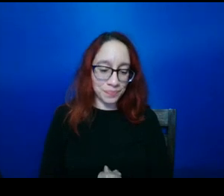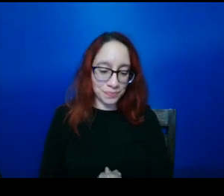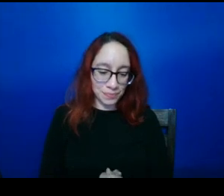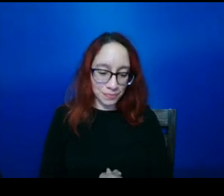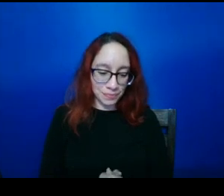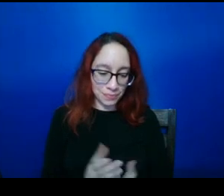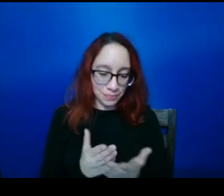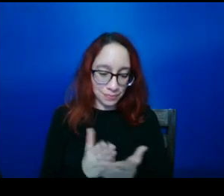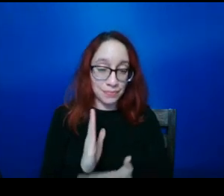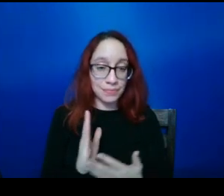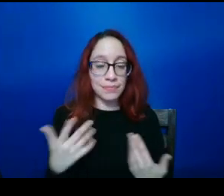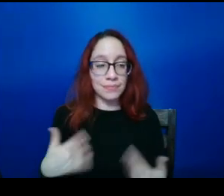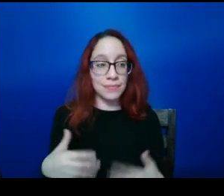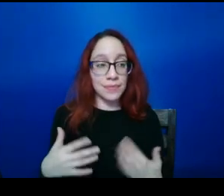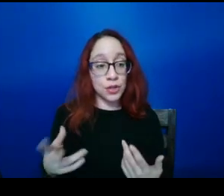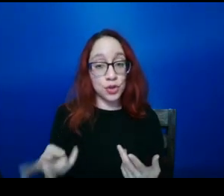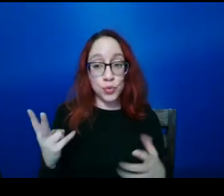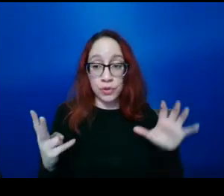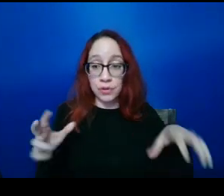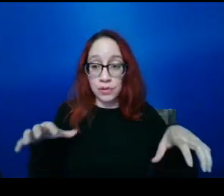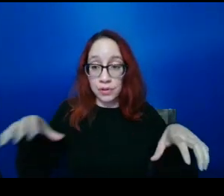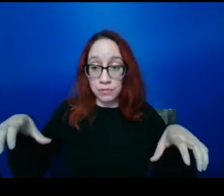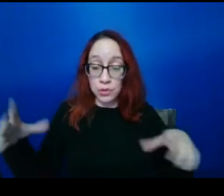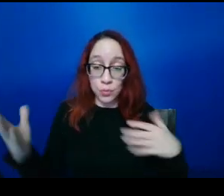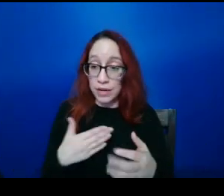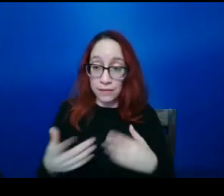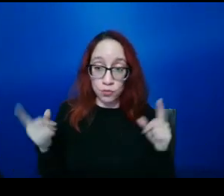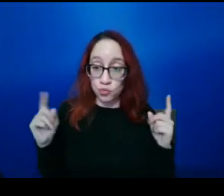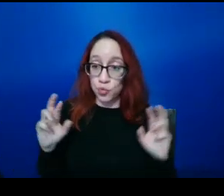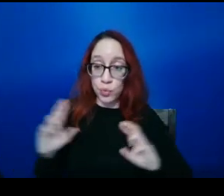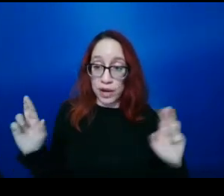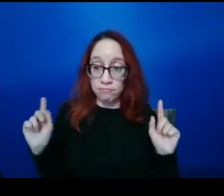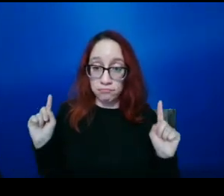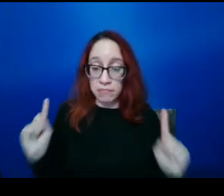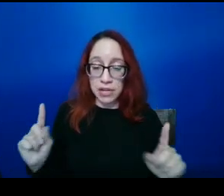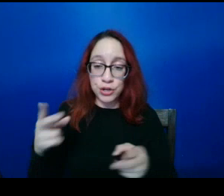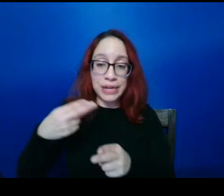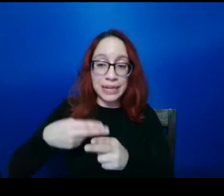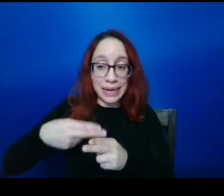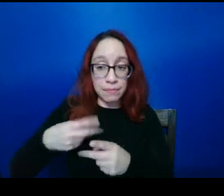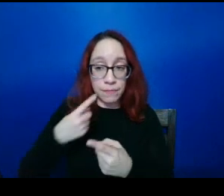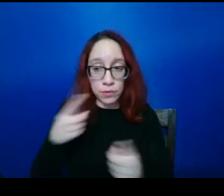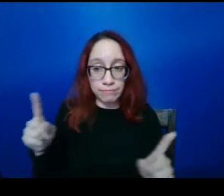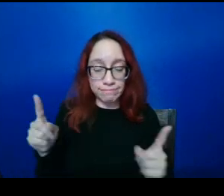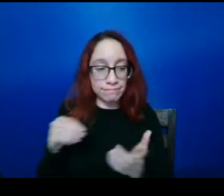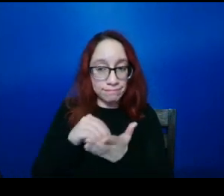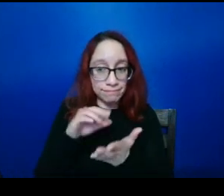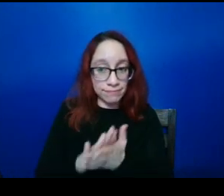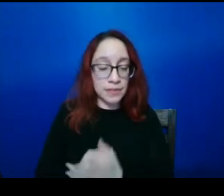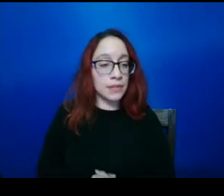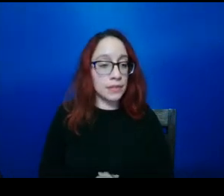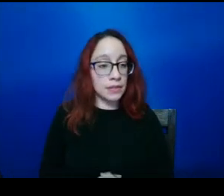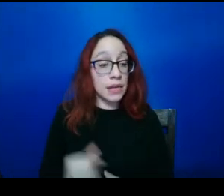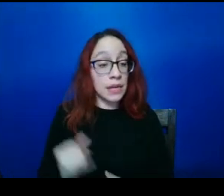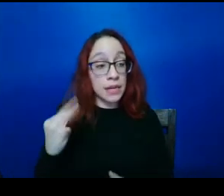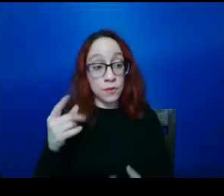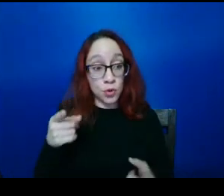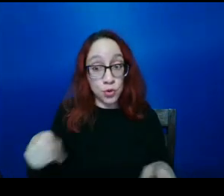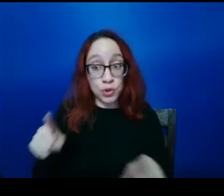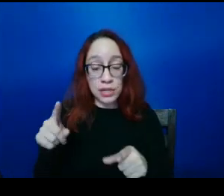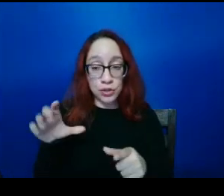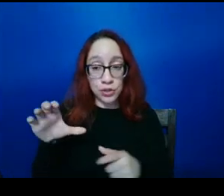All right. Again, there are two podiums. Just approach one whenever you're ready and state your name for the record. And if you are in